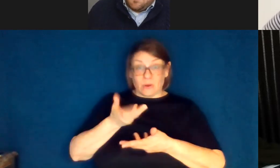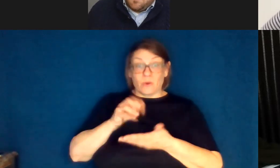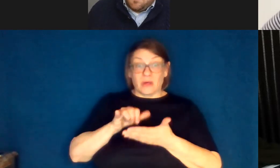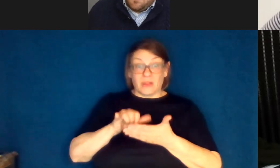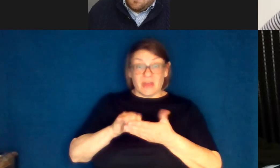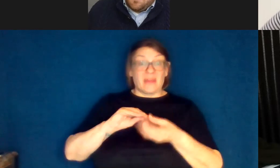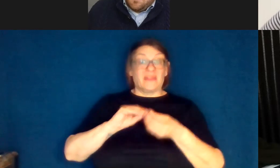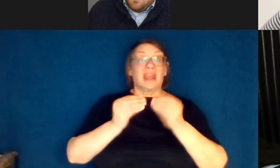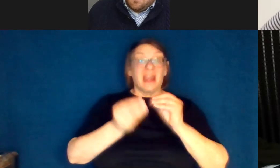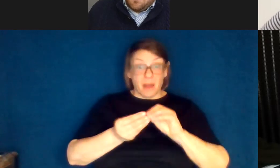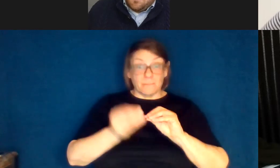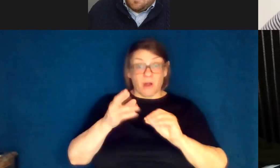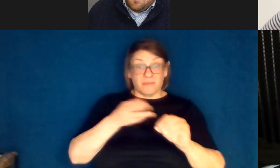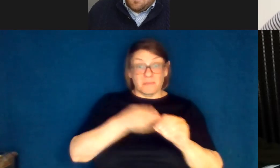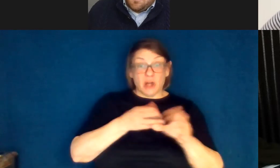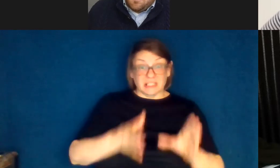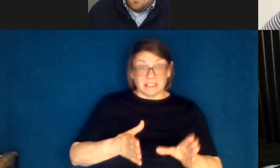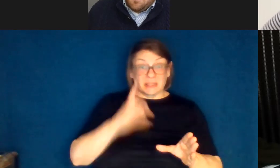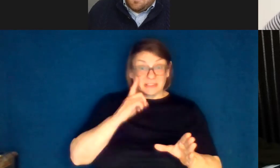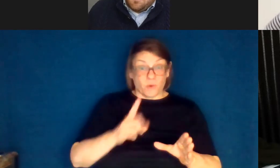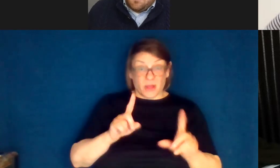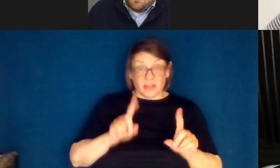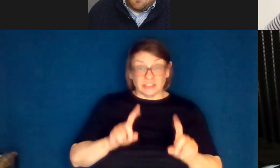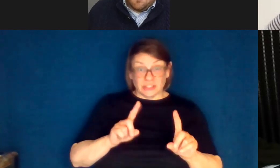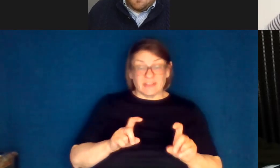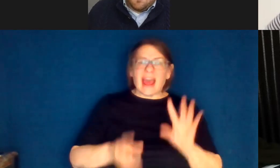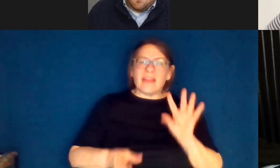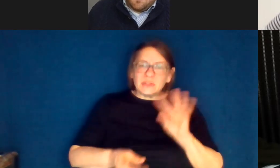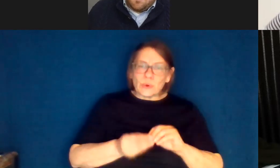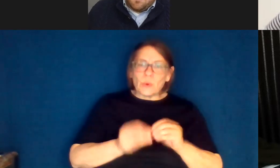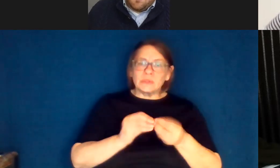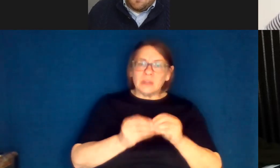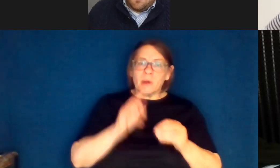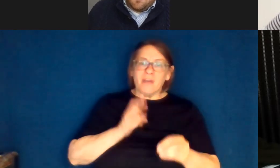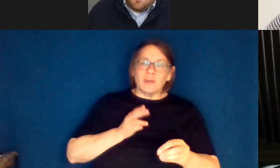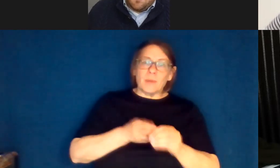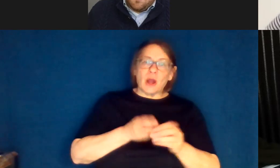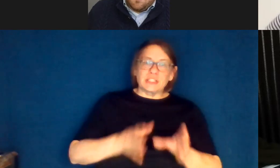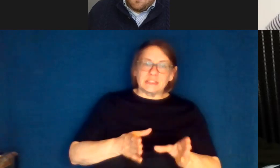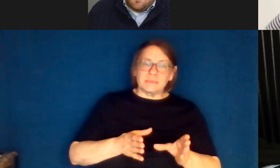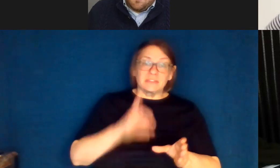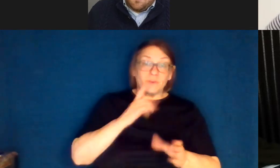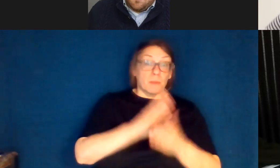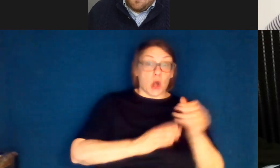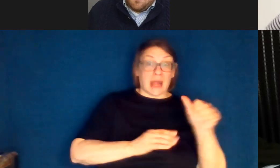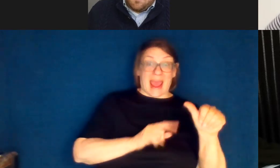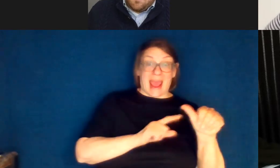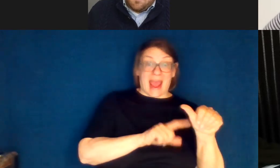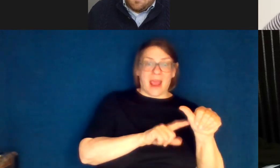the number of participants we had for the survey. And the total number of participants for part A, the first part,